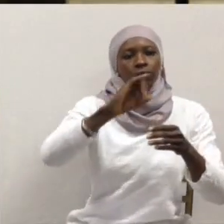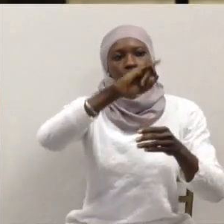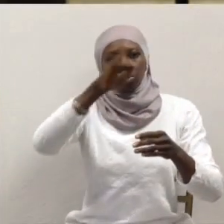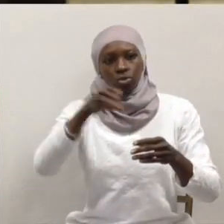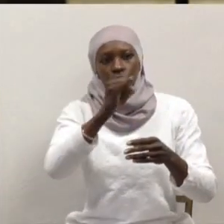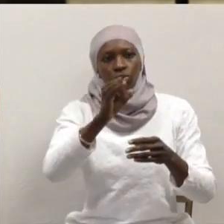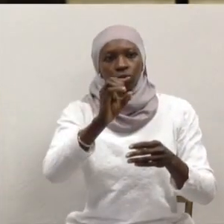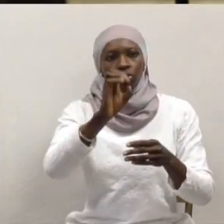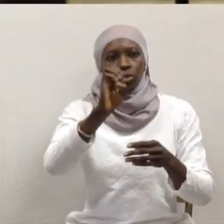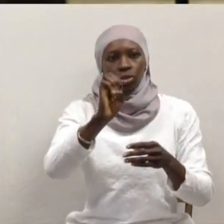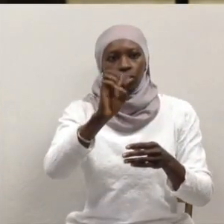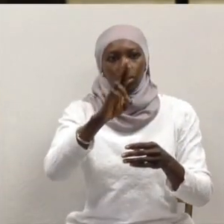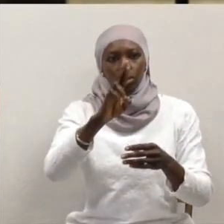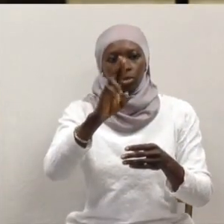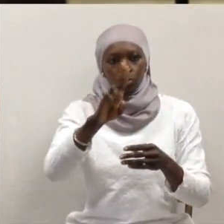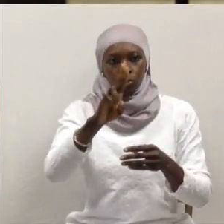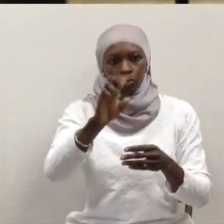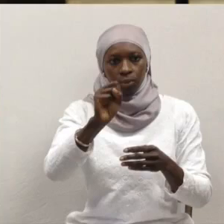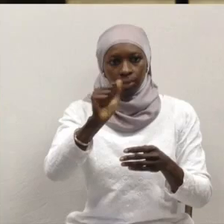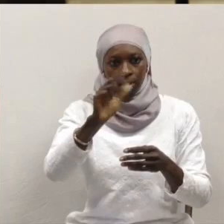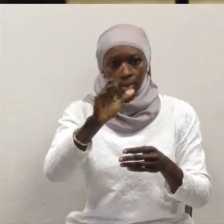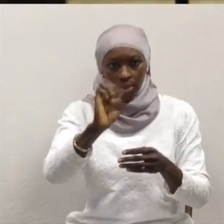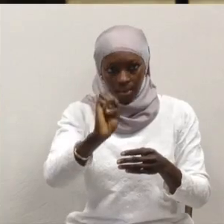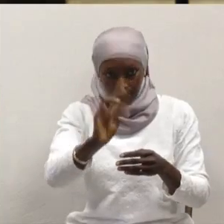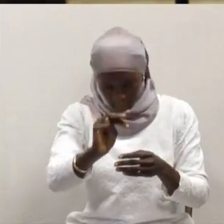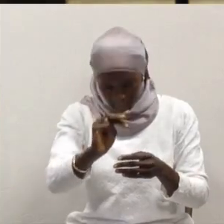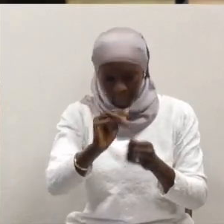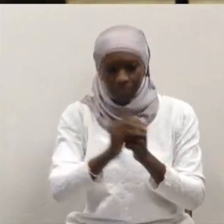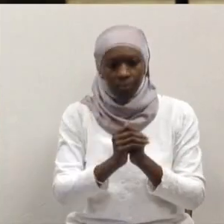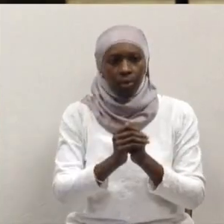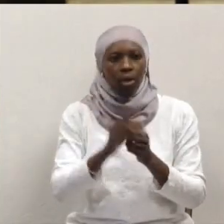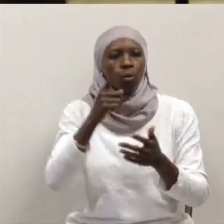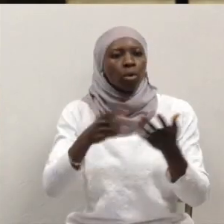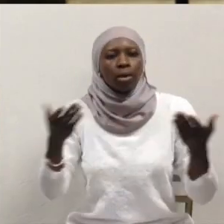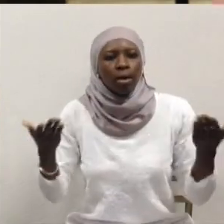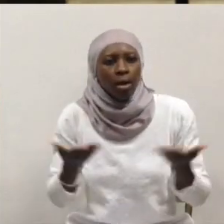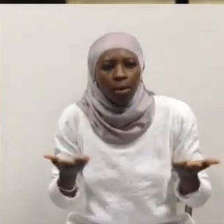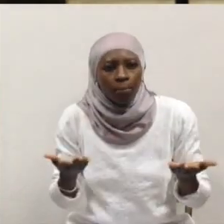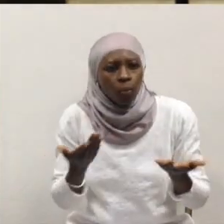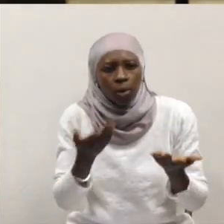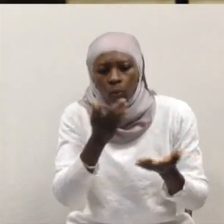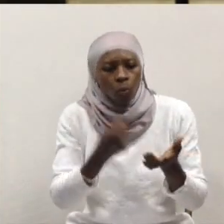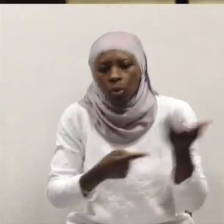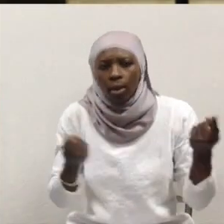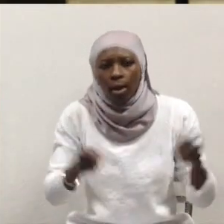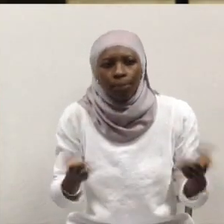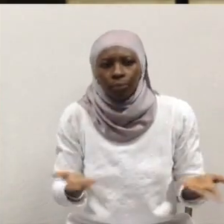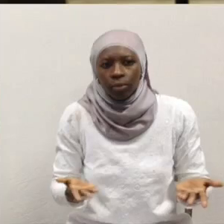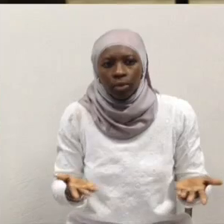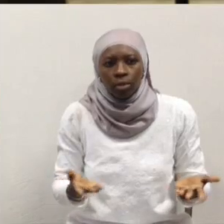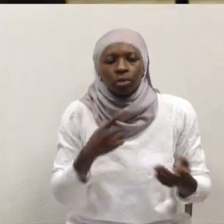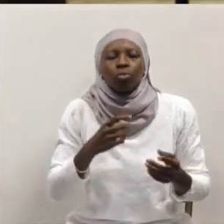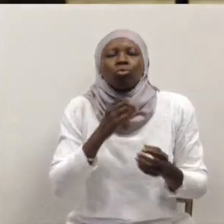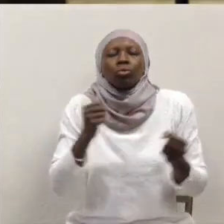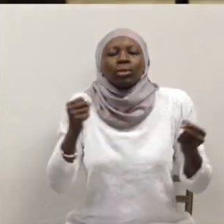enter. They said, no, we can't. What happened? They were too scared of the inhabitants of the city